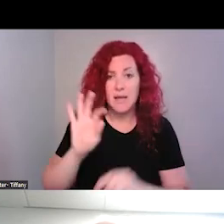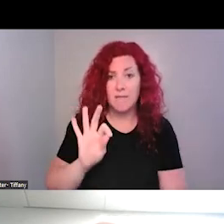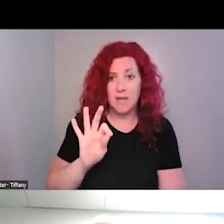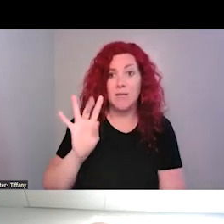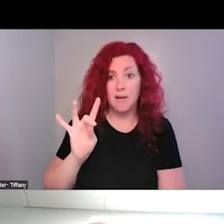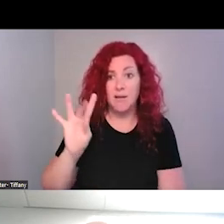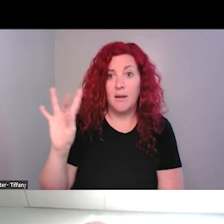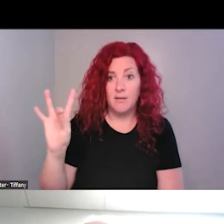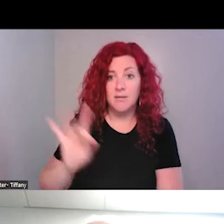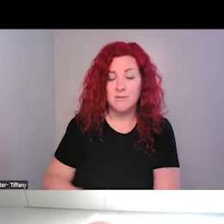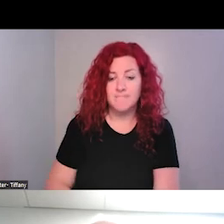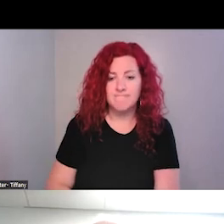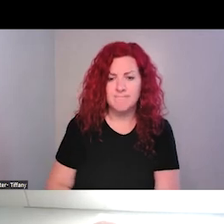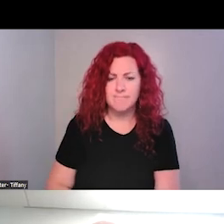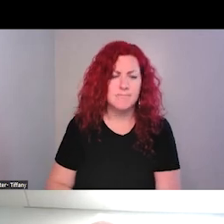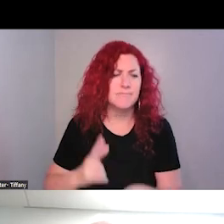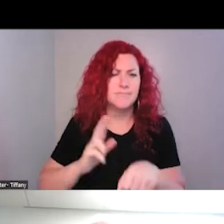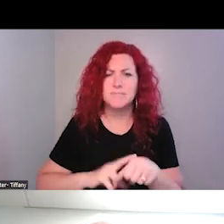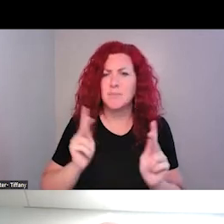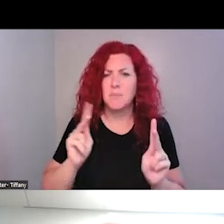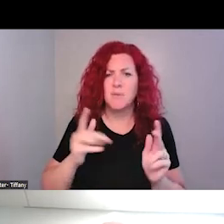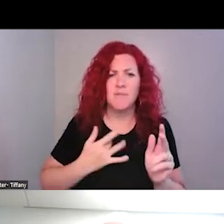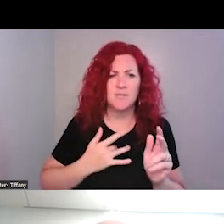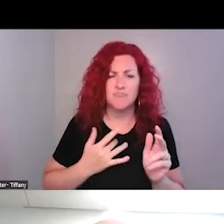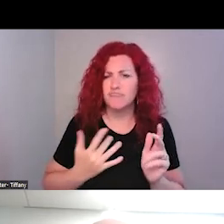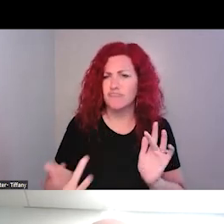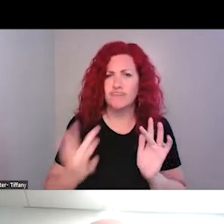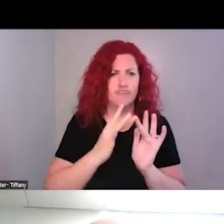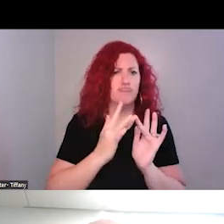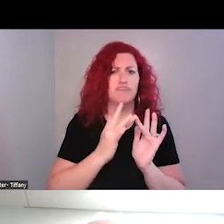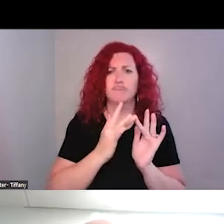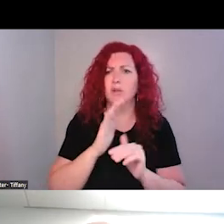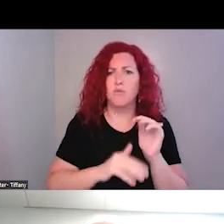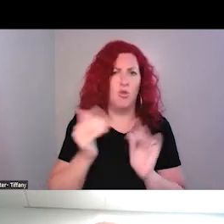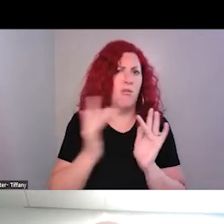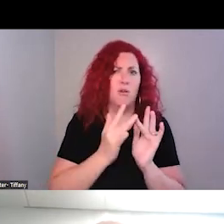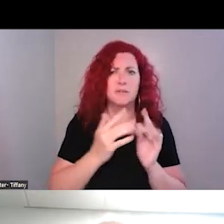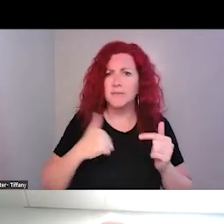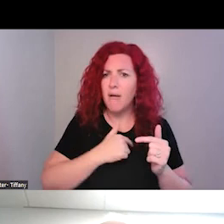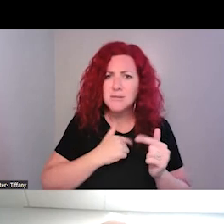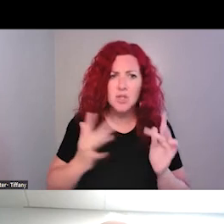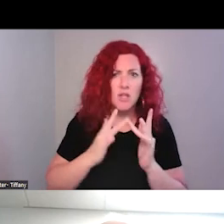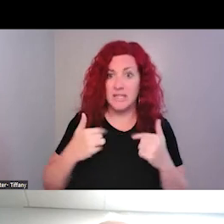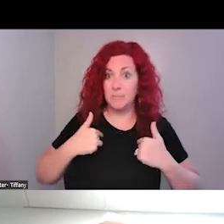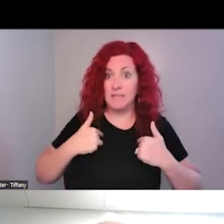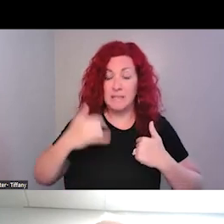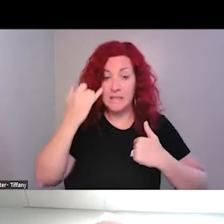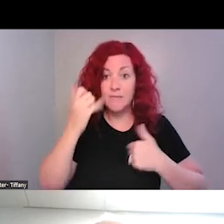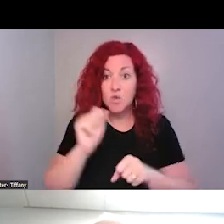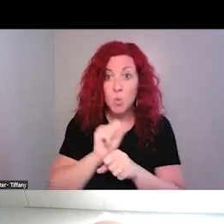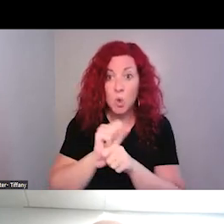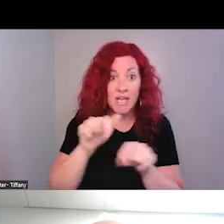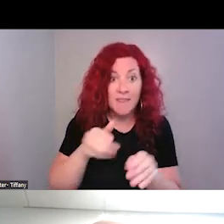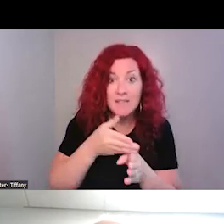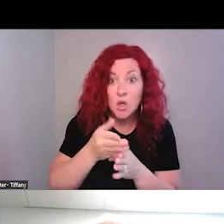988. And certainly people can feel welcome to contact us or contact me if there's work that you're doing in this area that you want us to